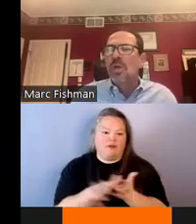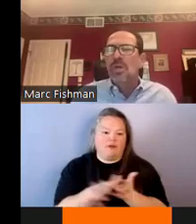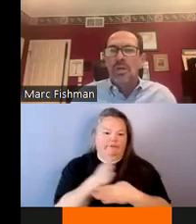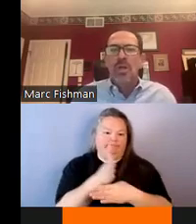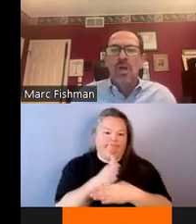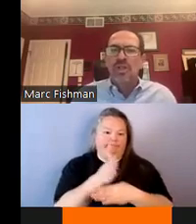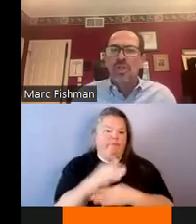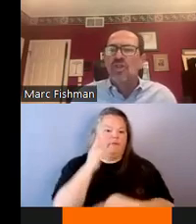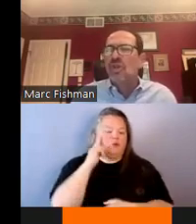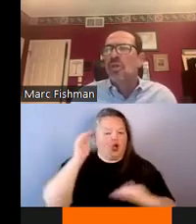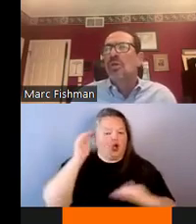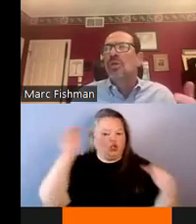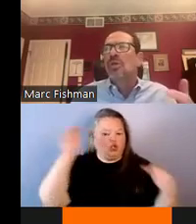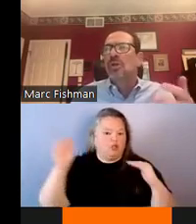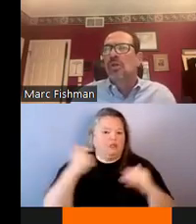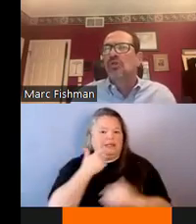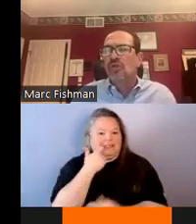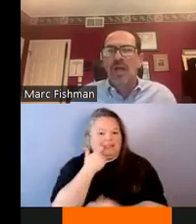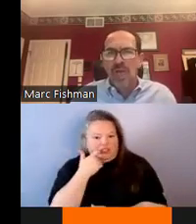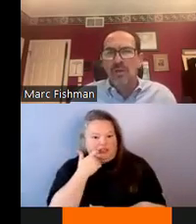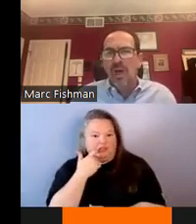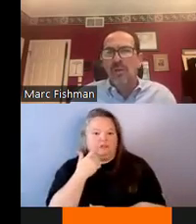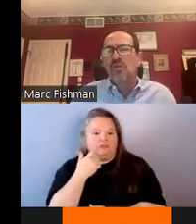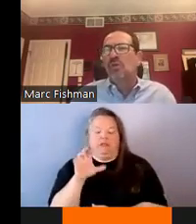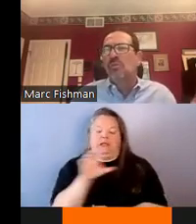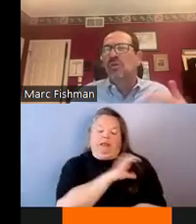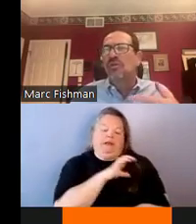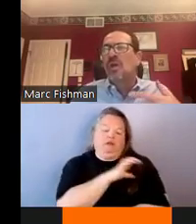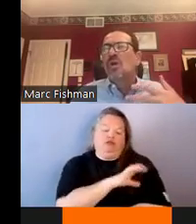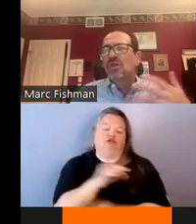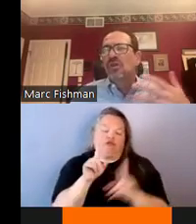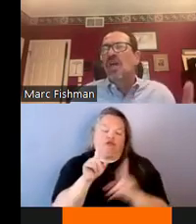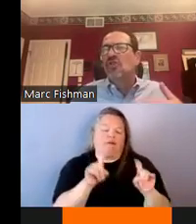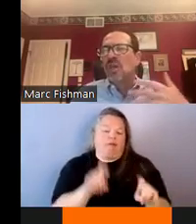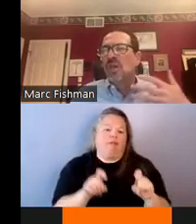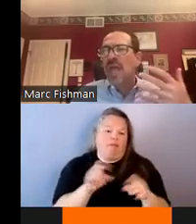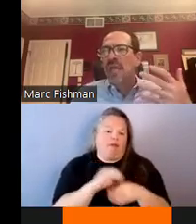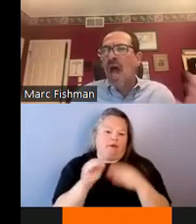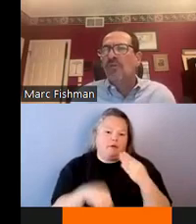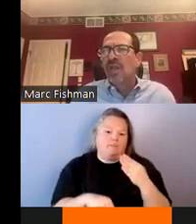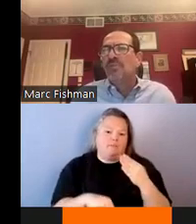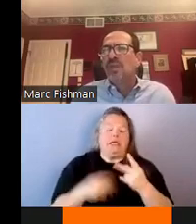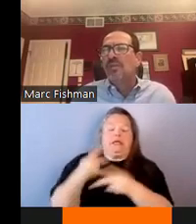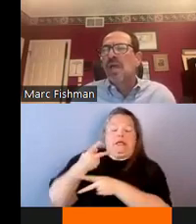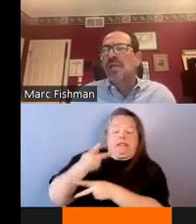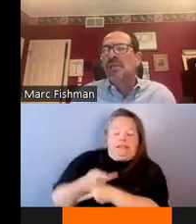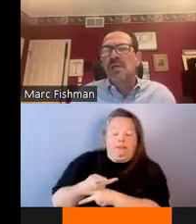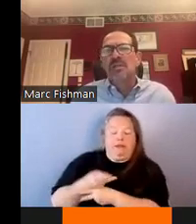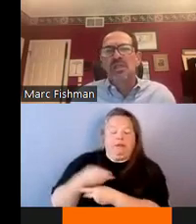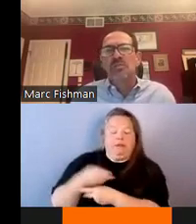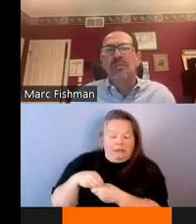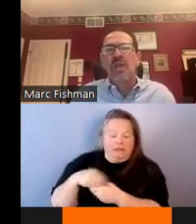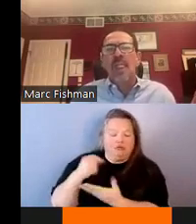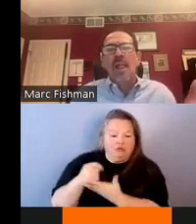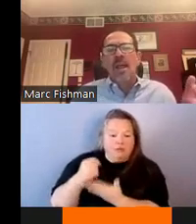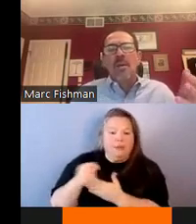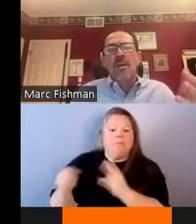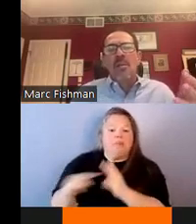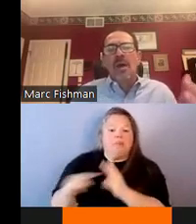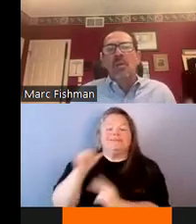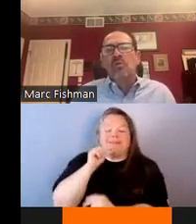adult addiction clinical trials outcomes in terms of retention and non-relapse at 6